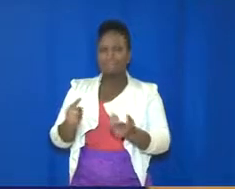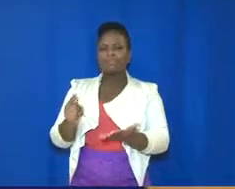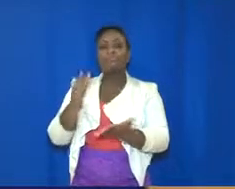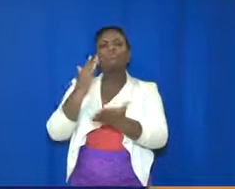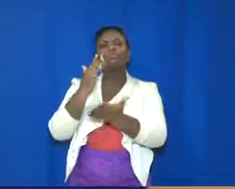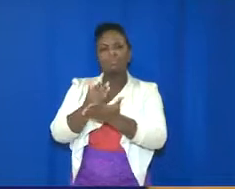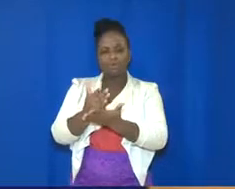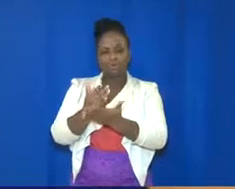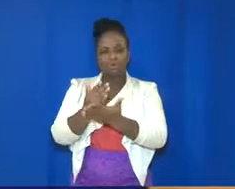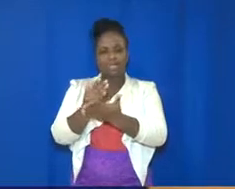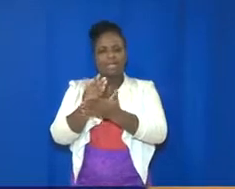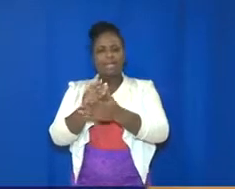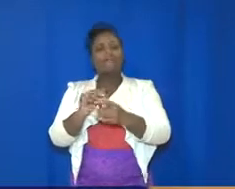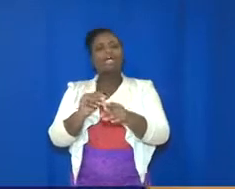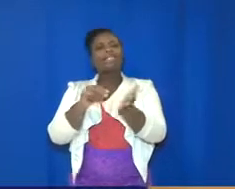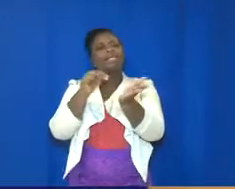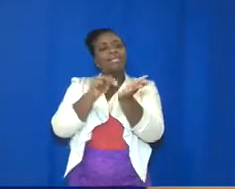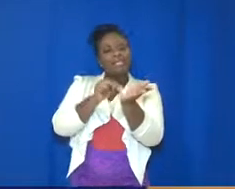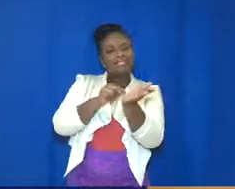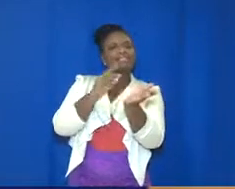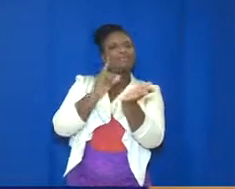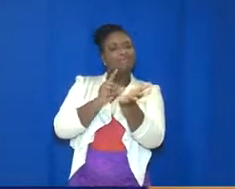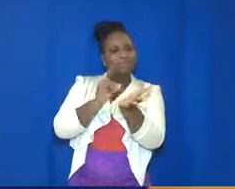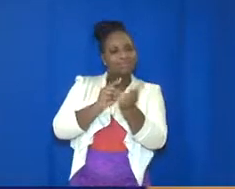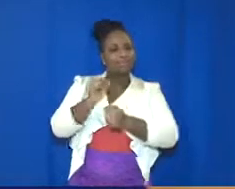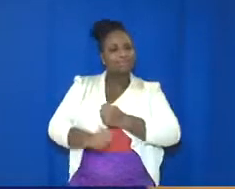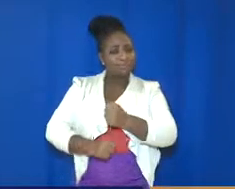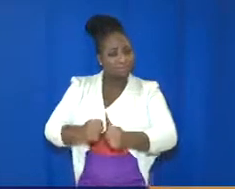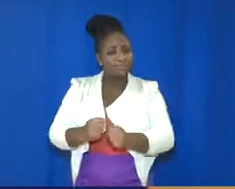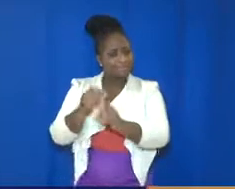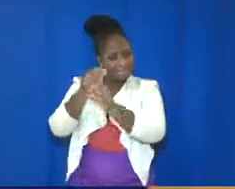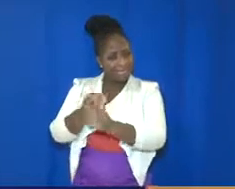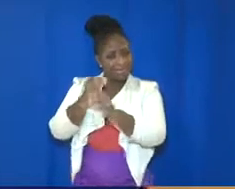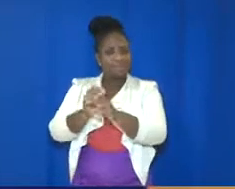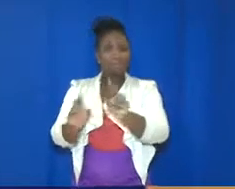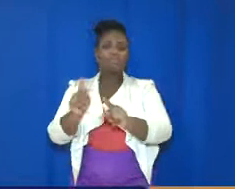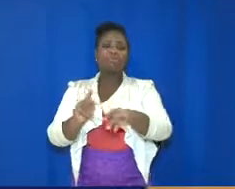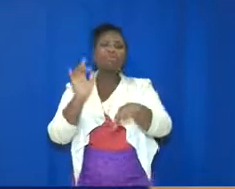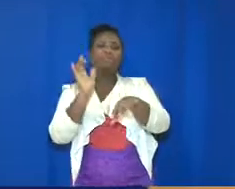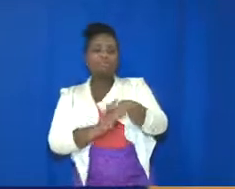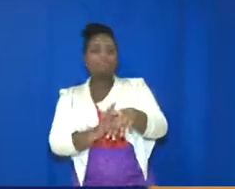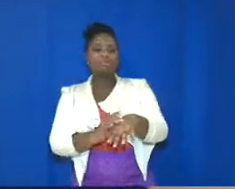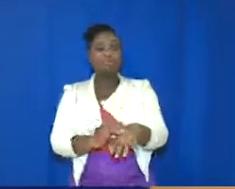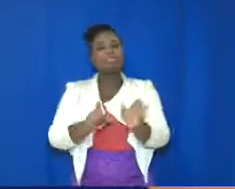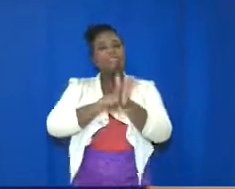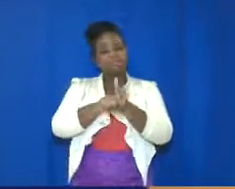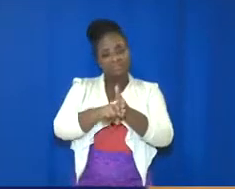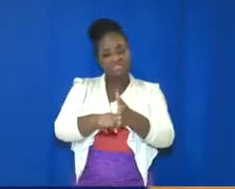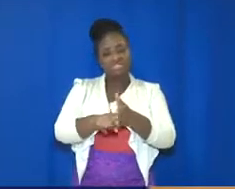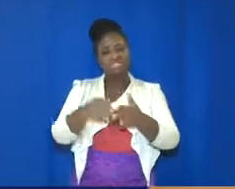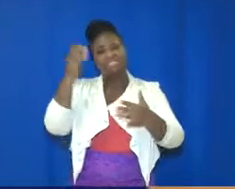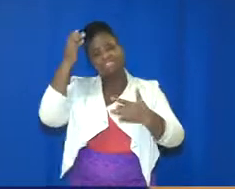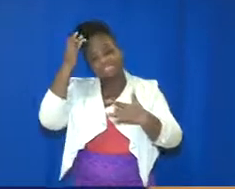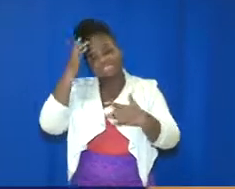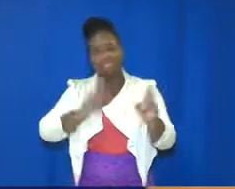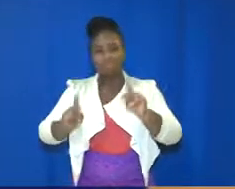workload on our health workers, who continue to be at the forefront of caring for those affected by the virus and caring